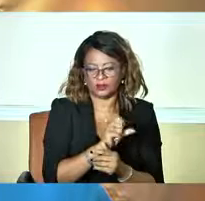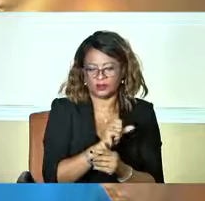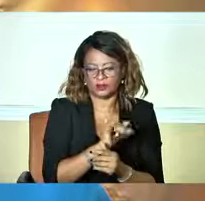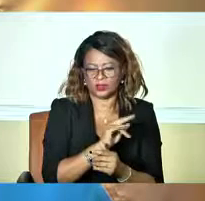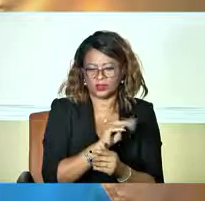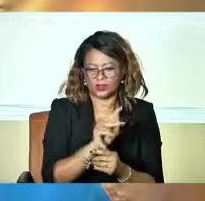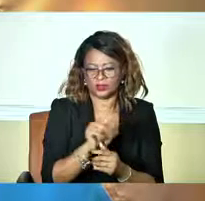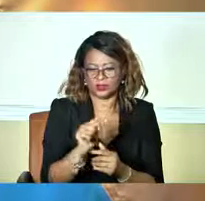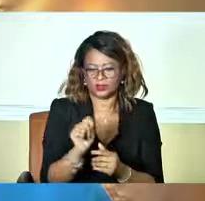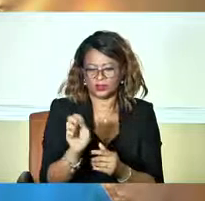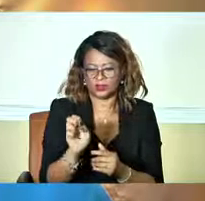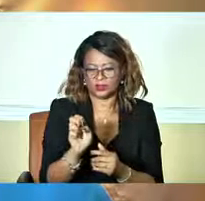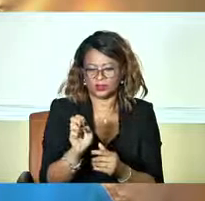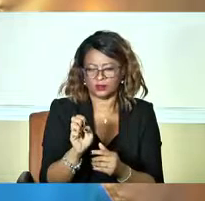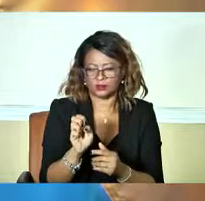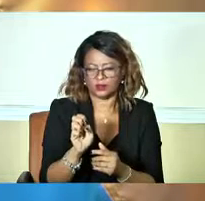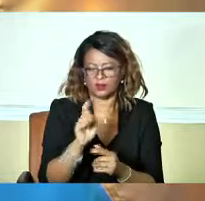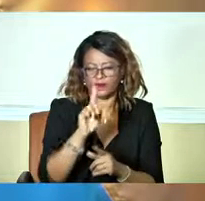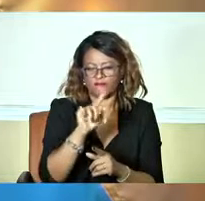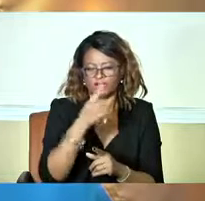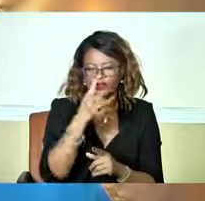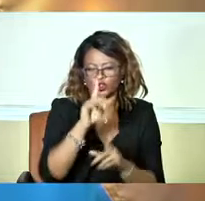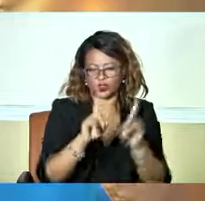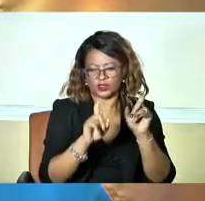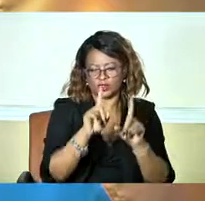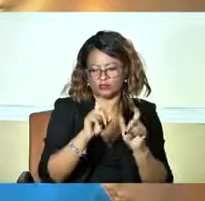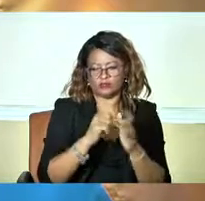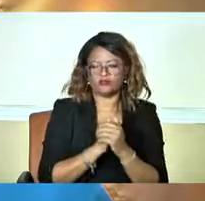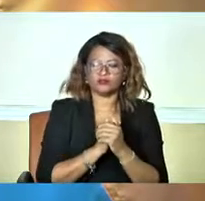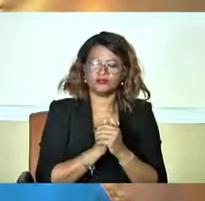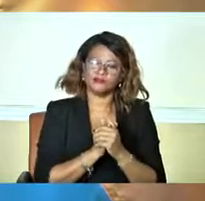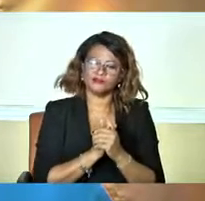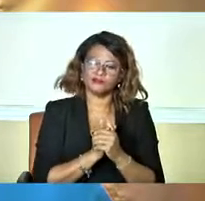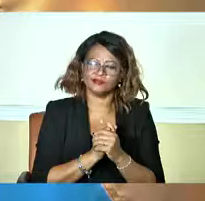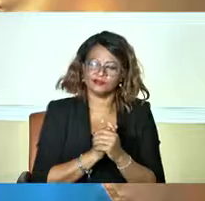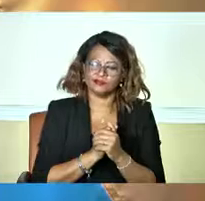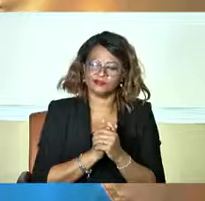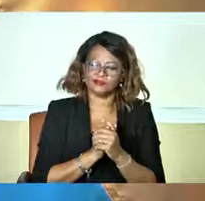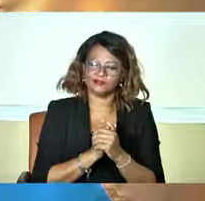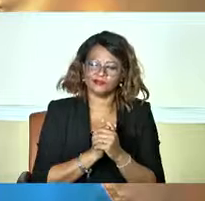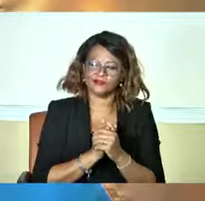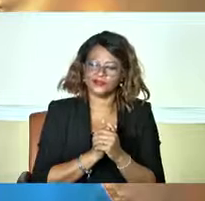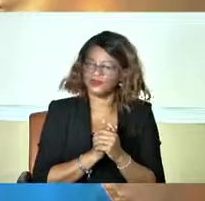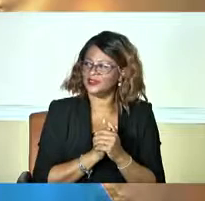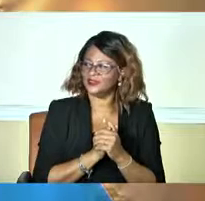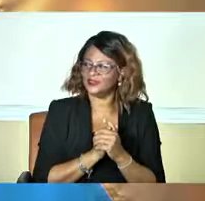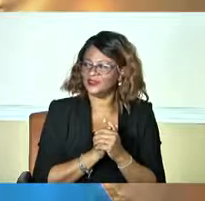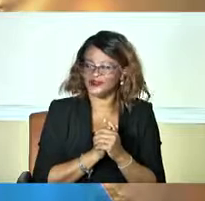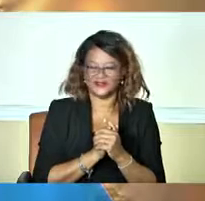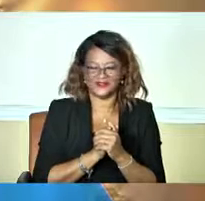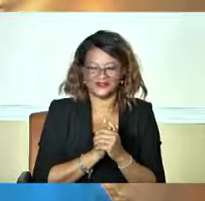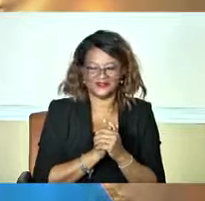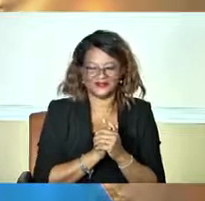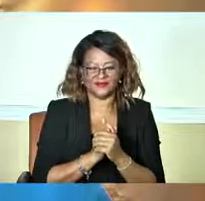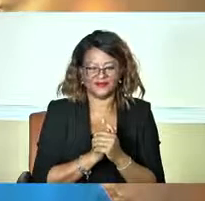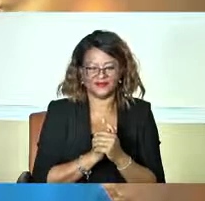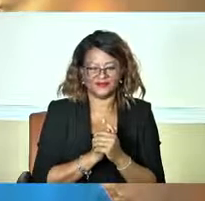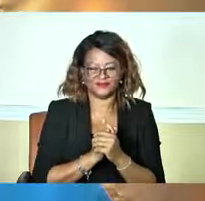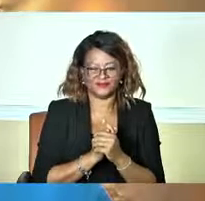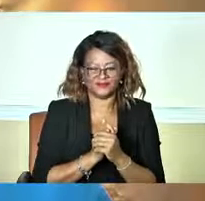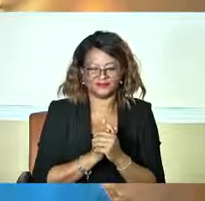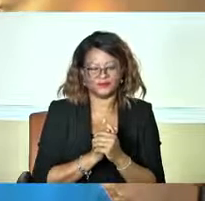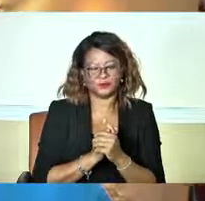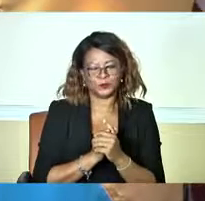to ask her first question. Oh, can you hear me now? Is it okay? We certainly can. Okay, sorry for